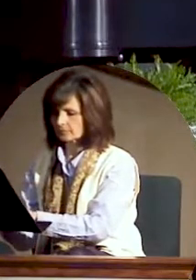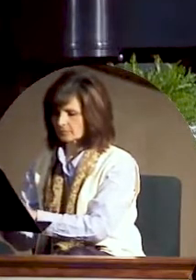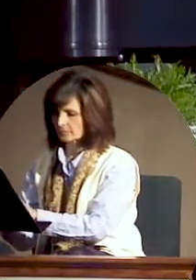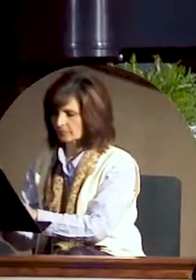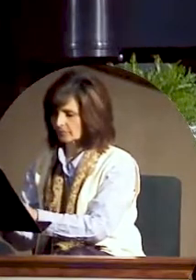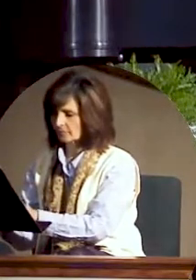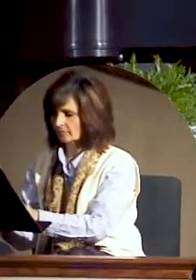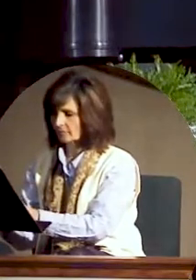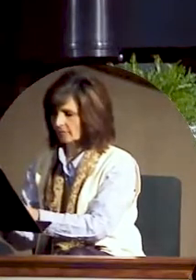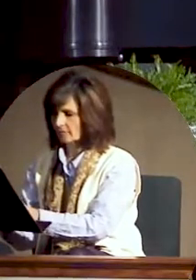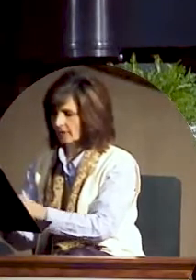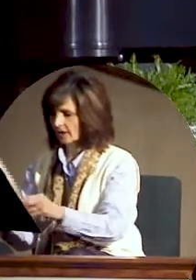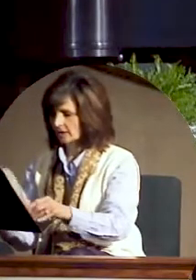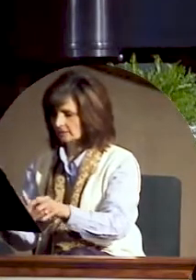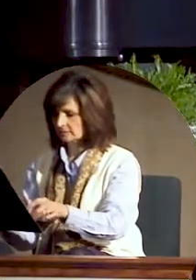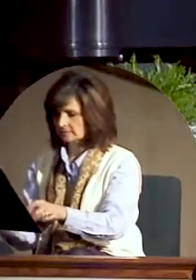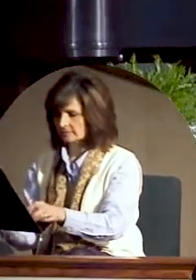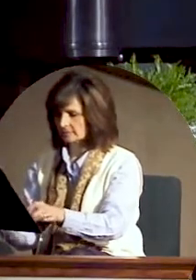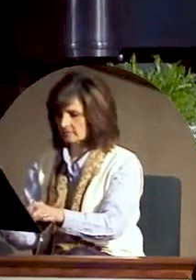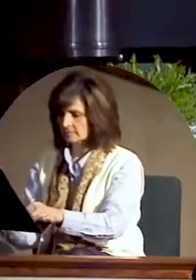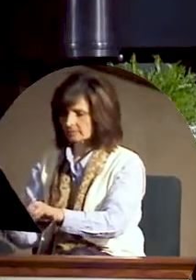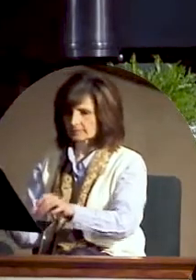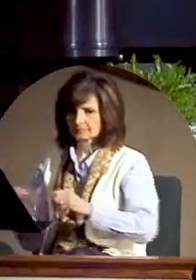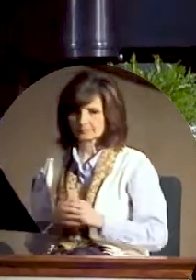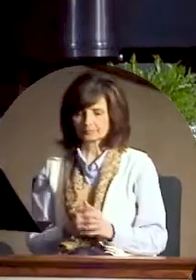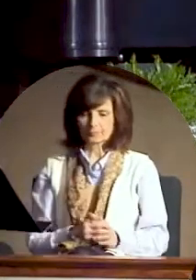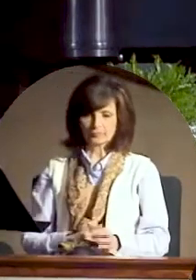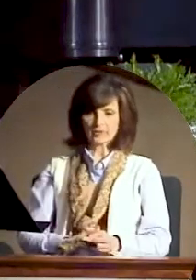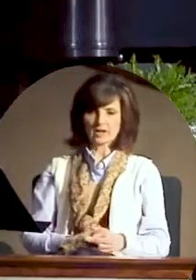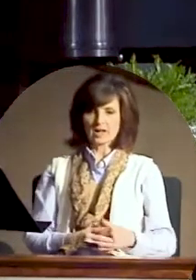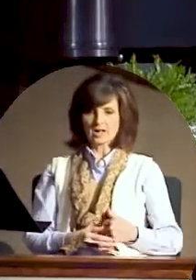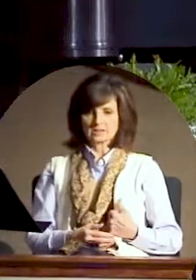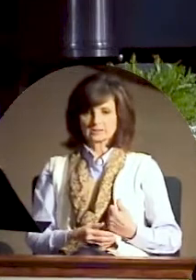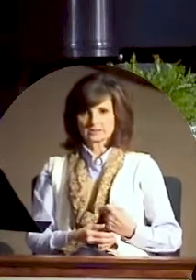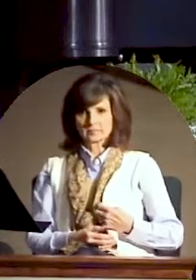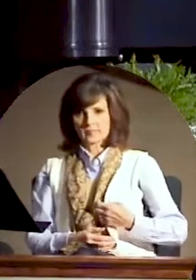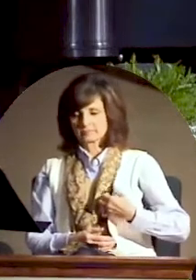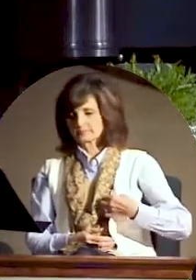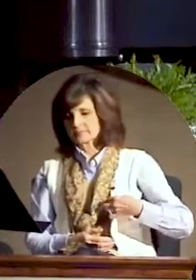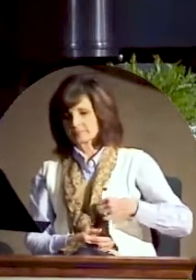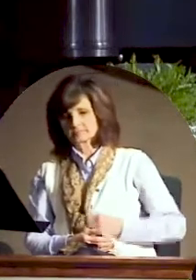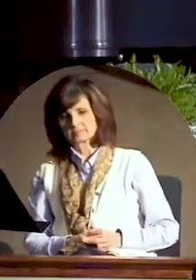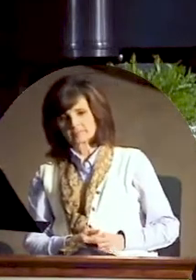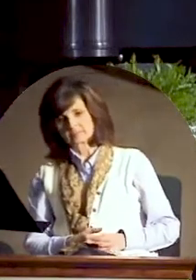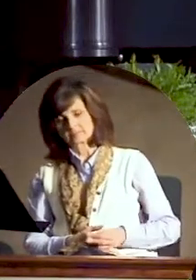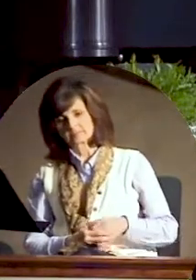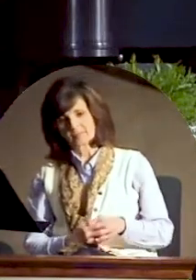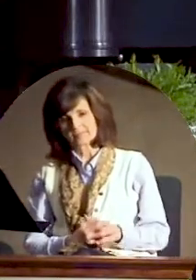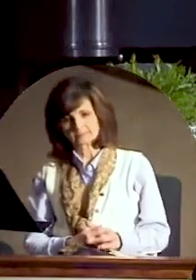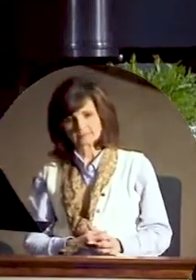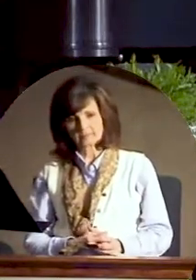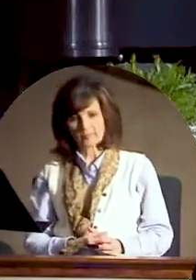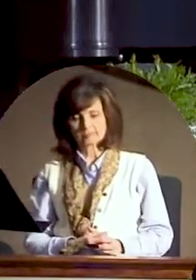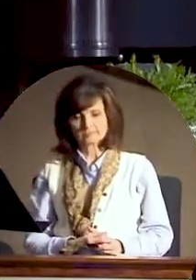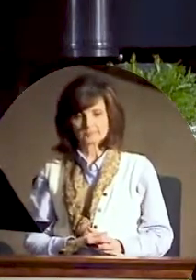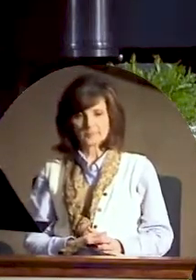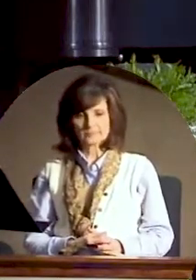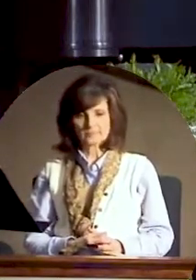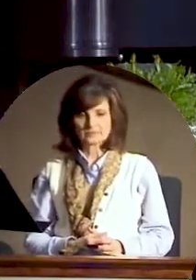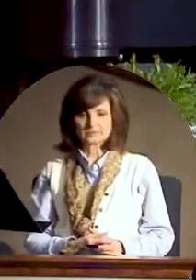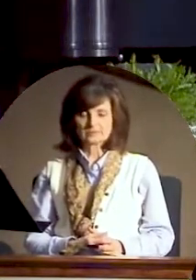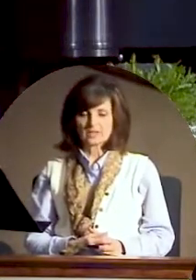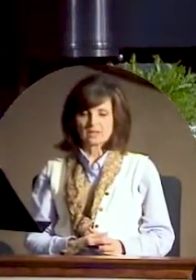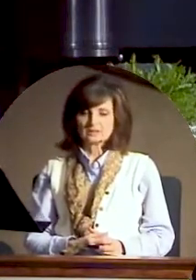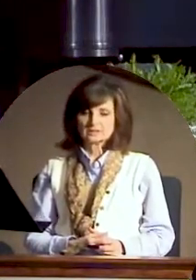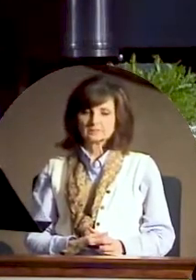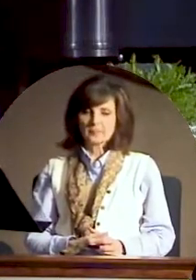some things together from the Bible this evening. Luke chapter number 4. Now, I want to encourage you to really pray for the Lord's Day,